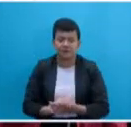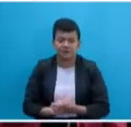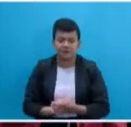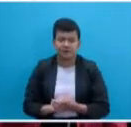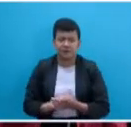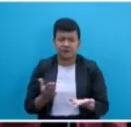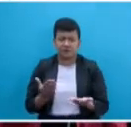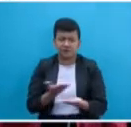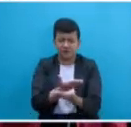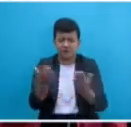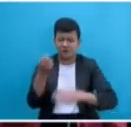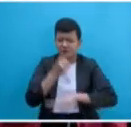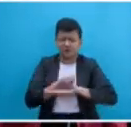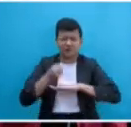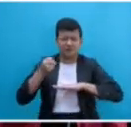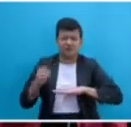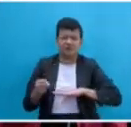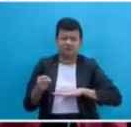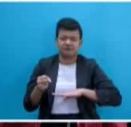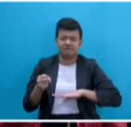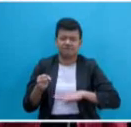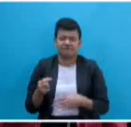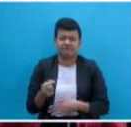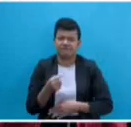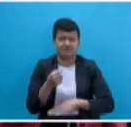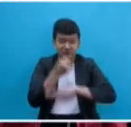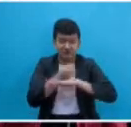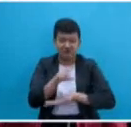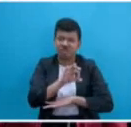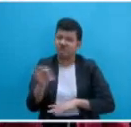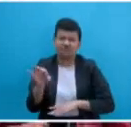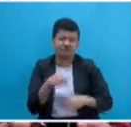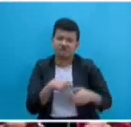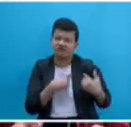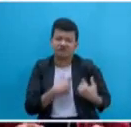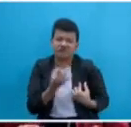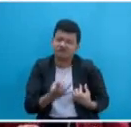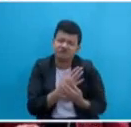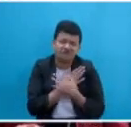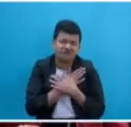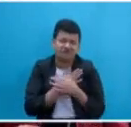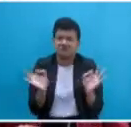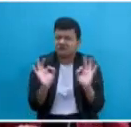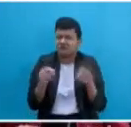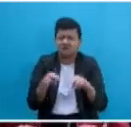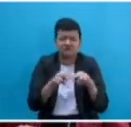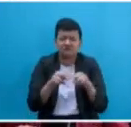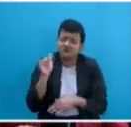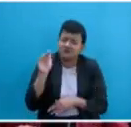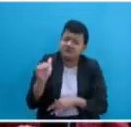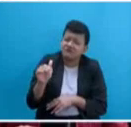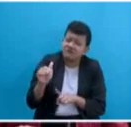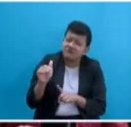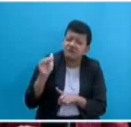been gracious. Our government has been failing the people of Fiji. I call on the Prime Minister to do the